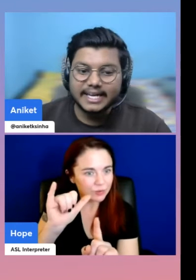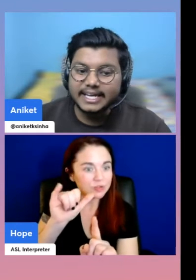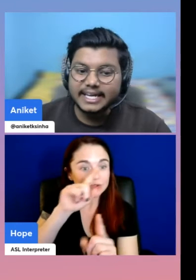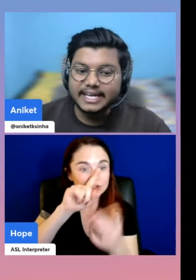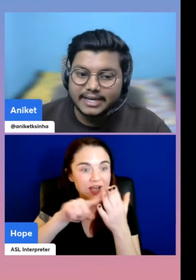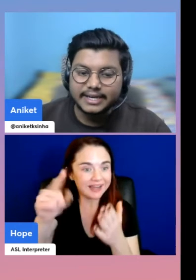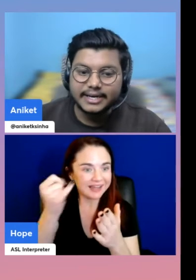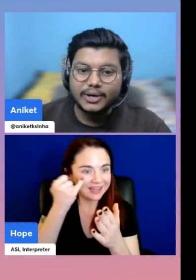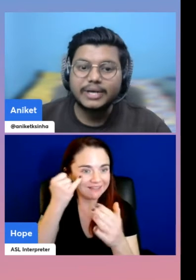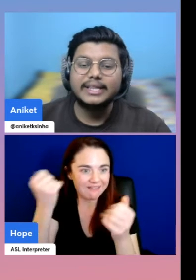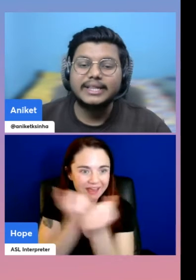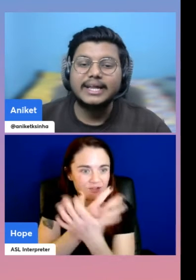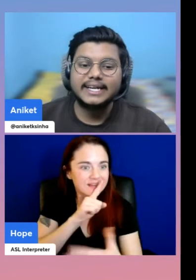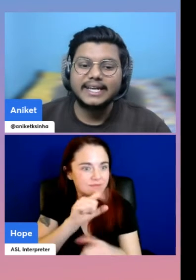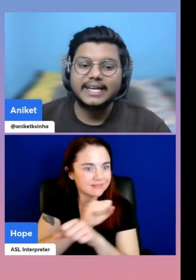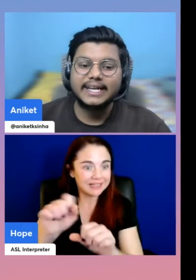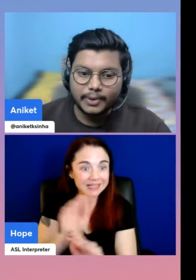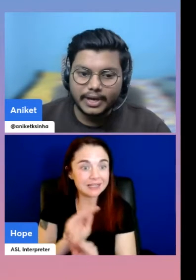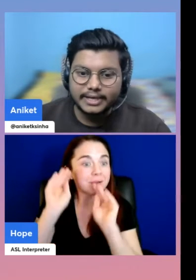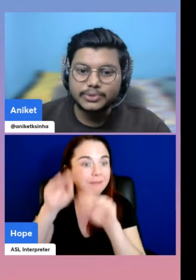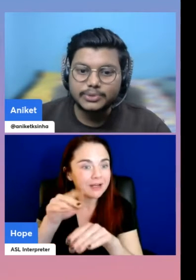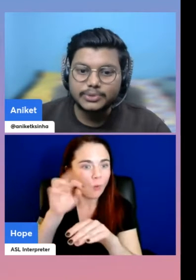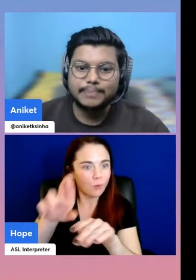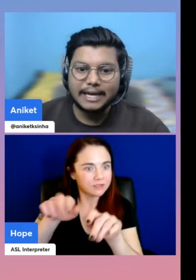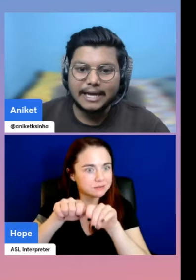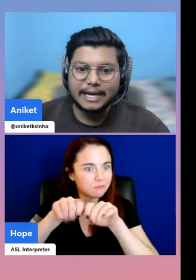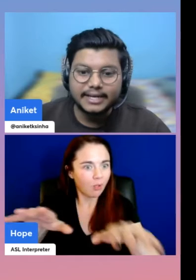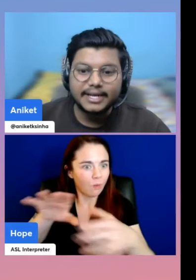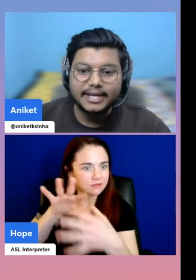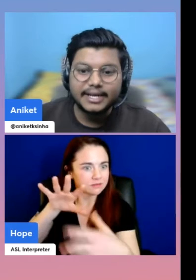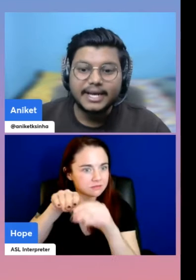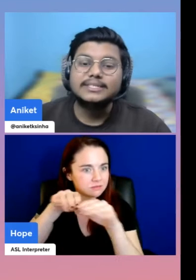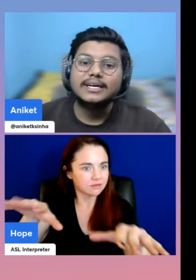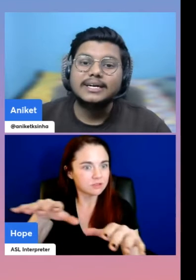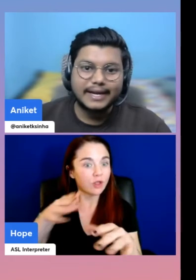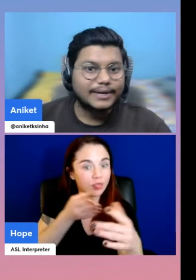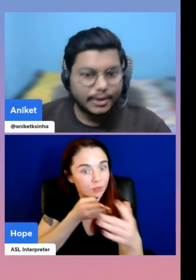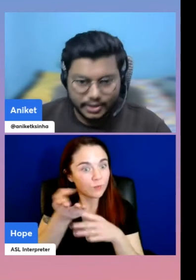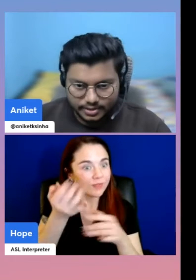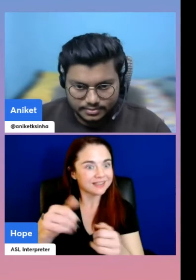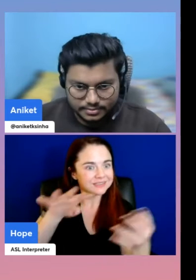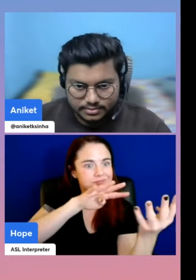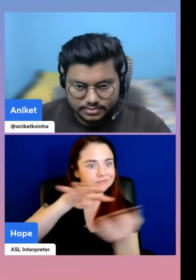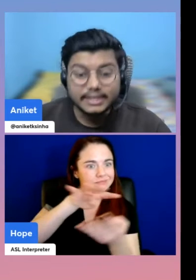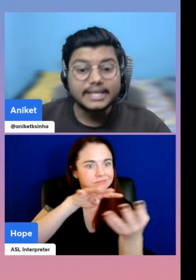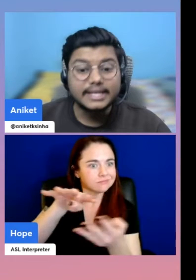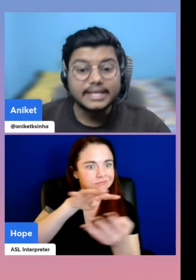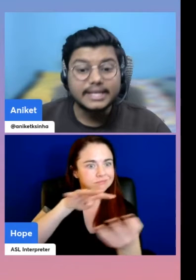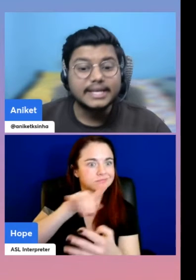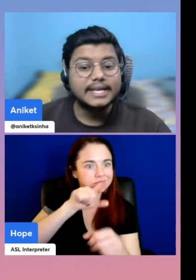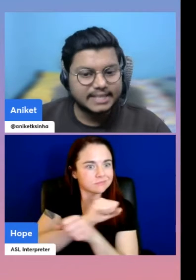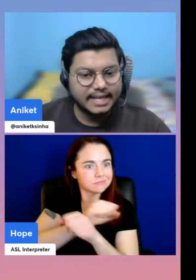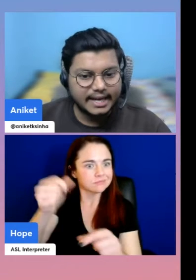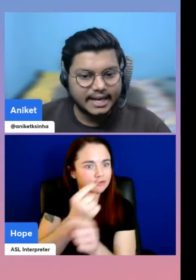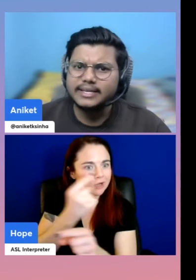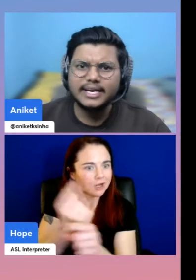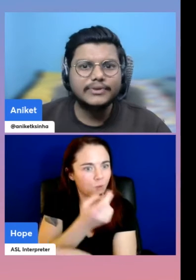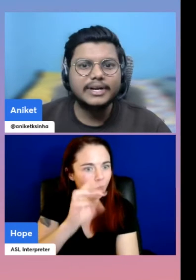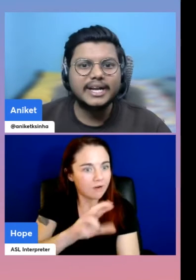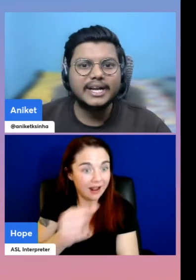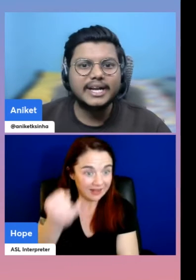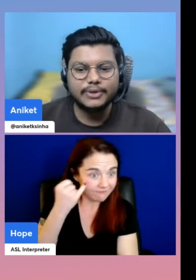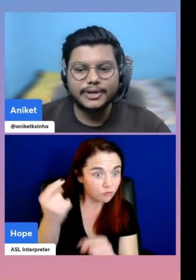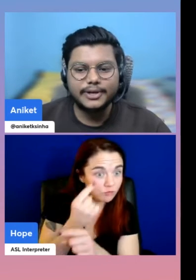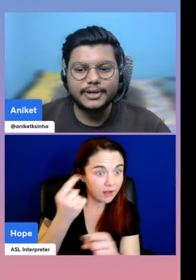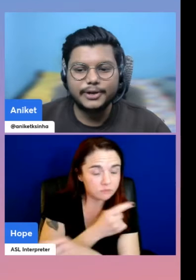getting implemented or that is getting deployed through this pipeline is correct or not. If it is correct, then it would